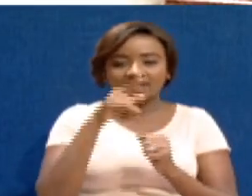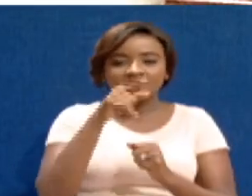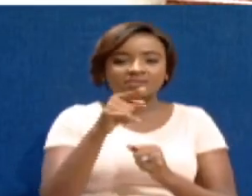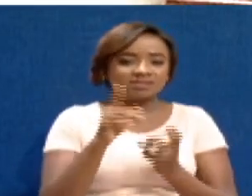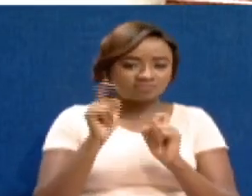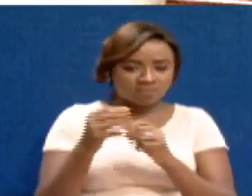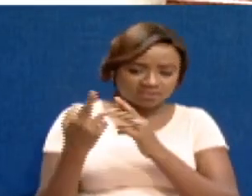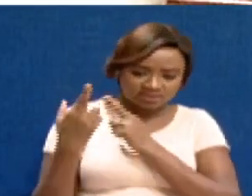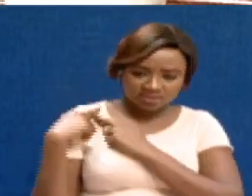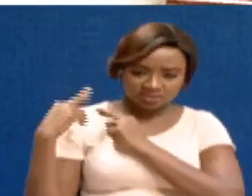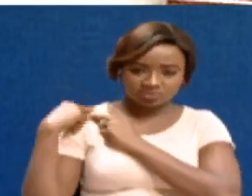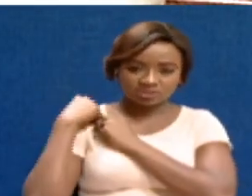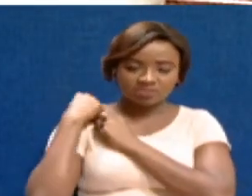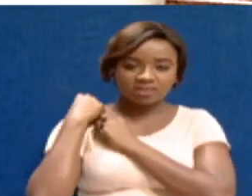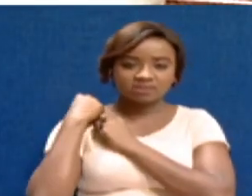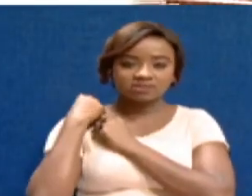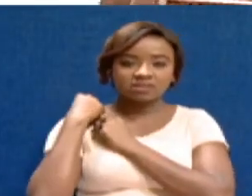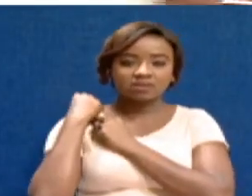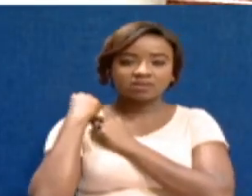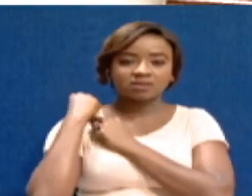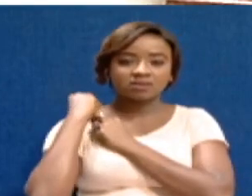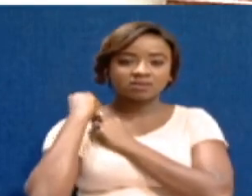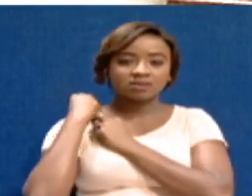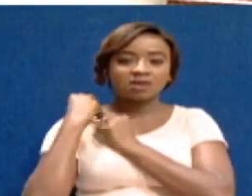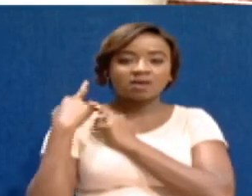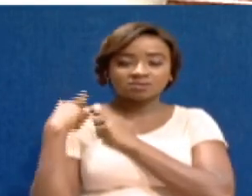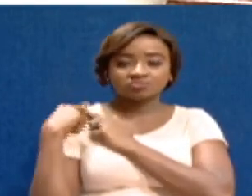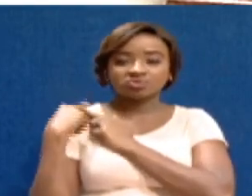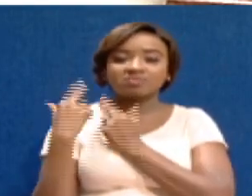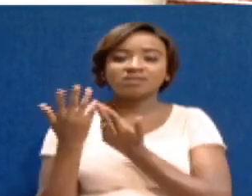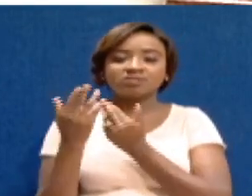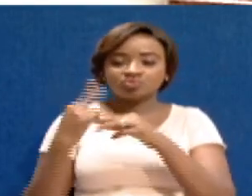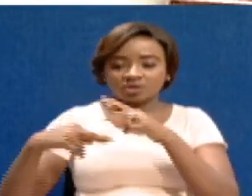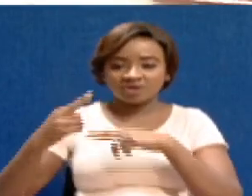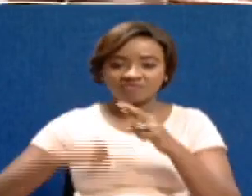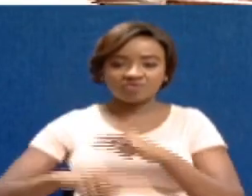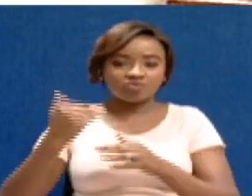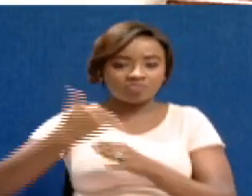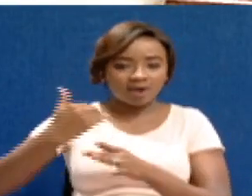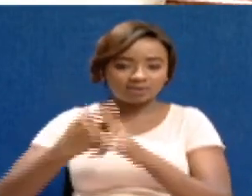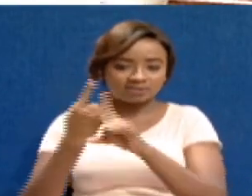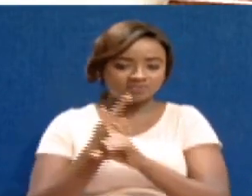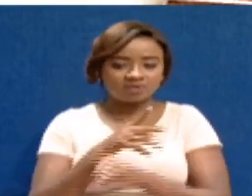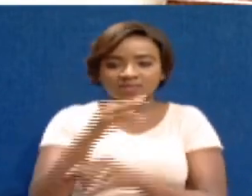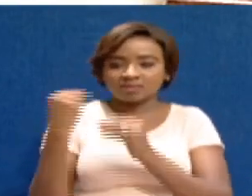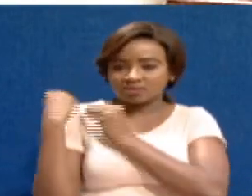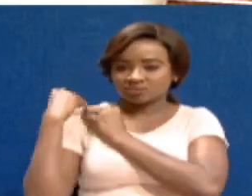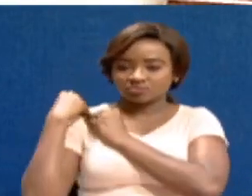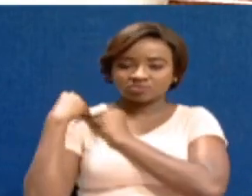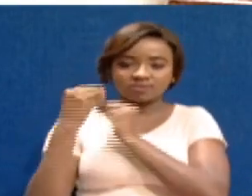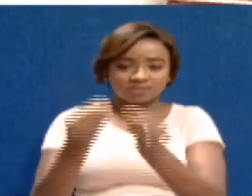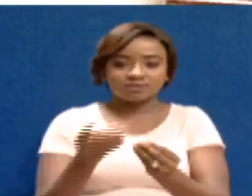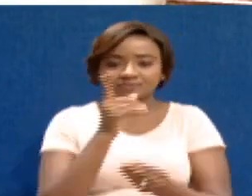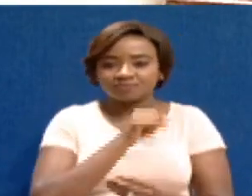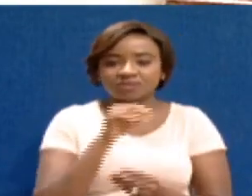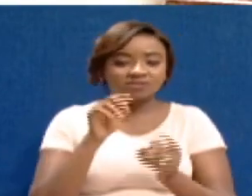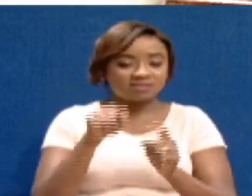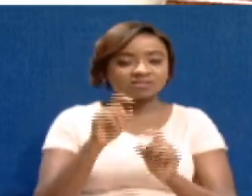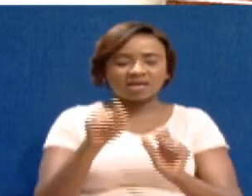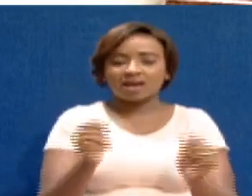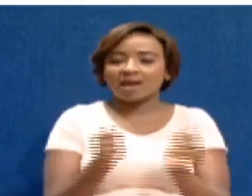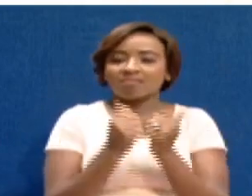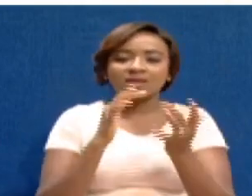and reviewing boundaries. It is their task which they are required to do. And it can go on without the referendum, does not require a referendum. Okay, let me ask you this.